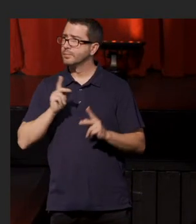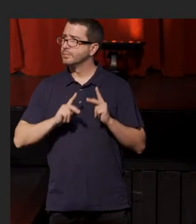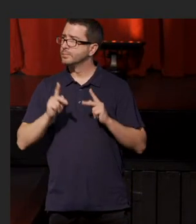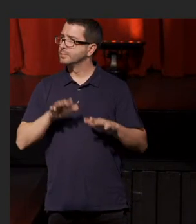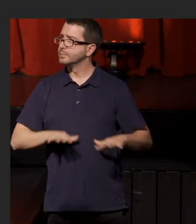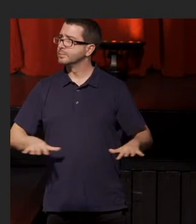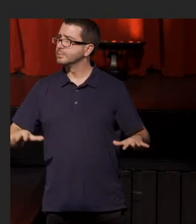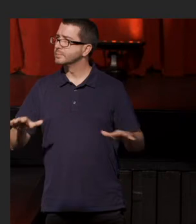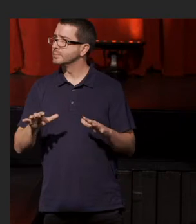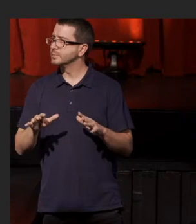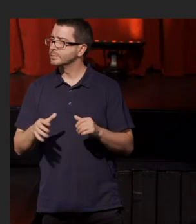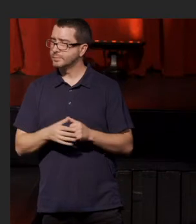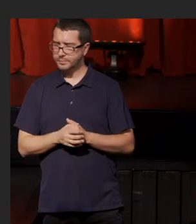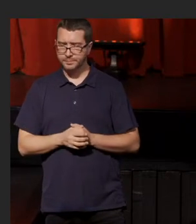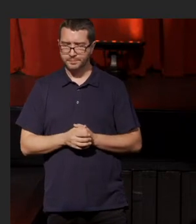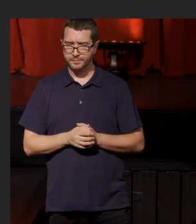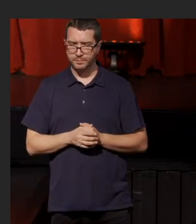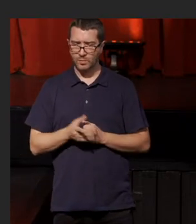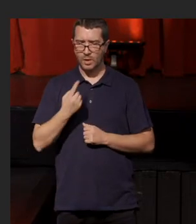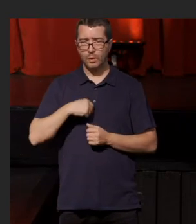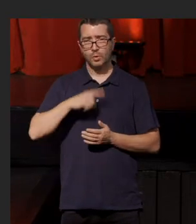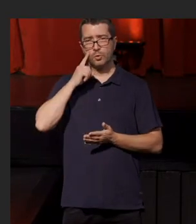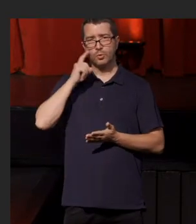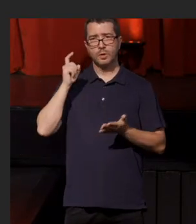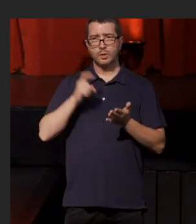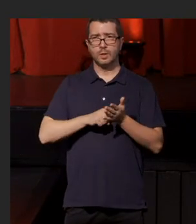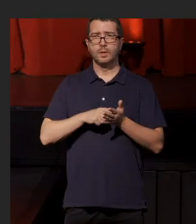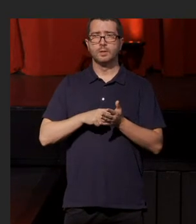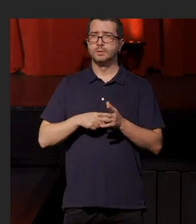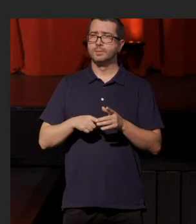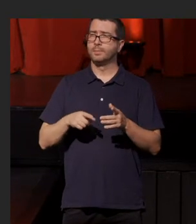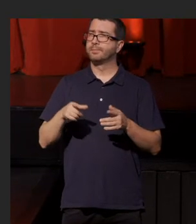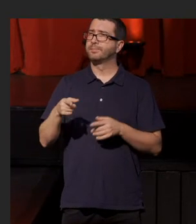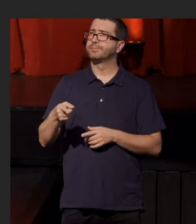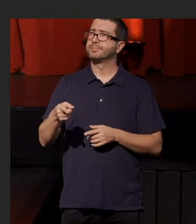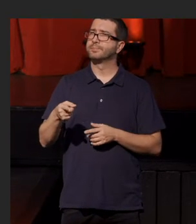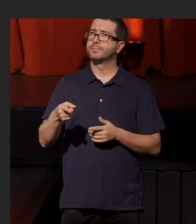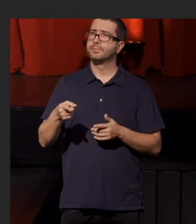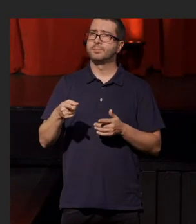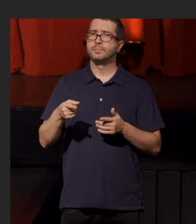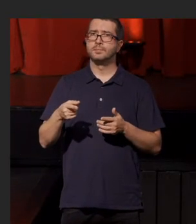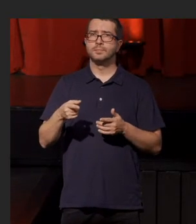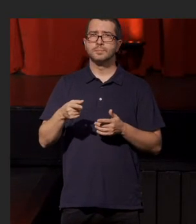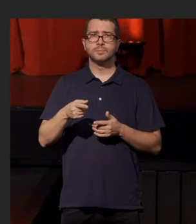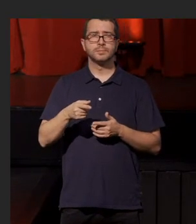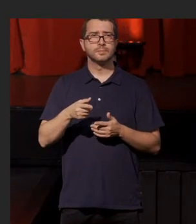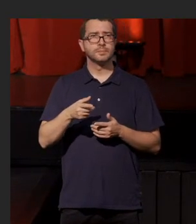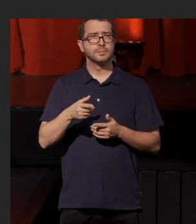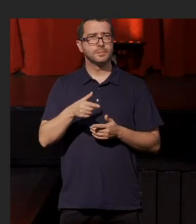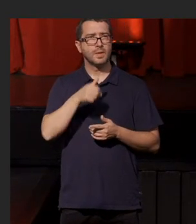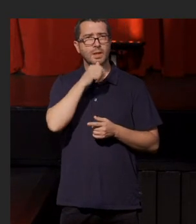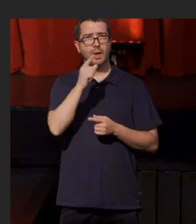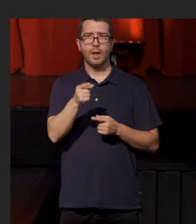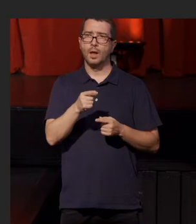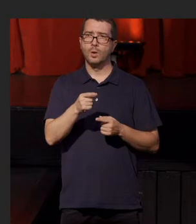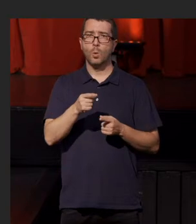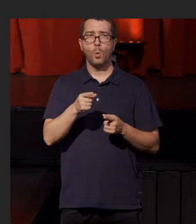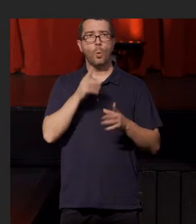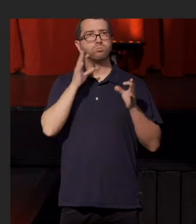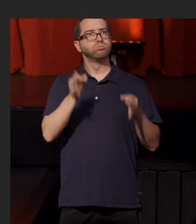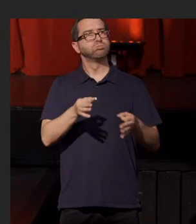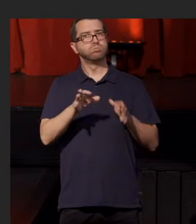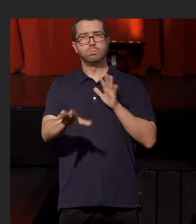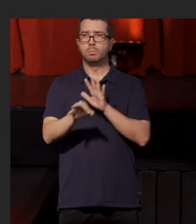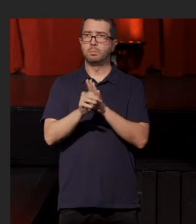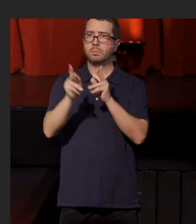that these are coordinated efforts. These are not just random individuals here or